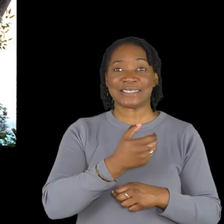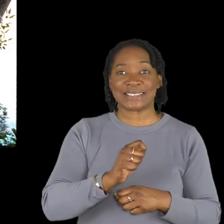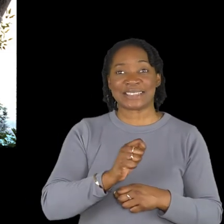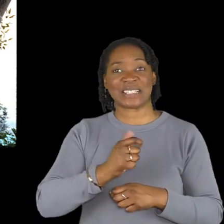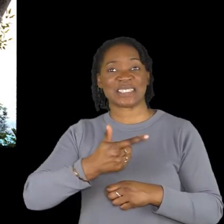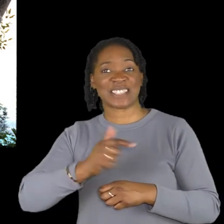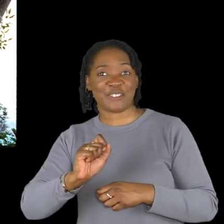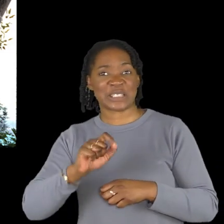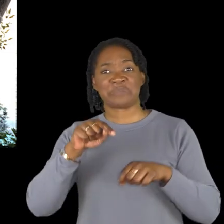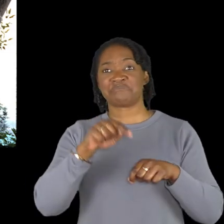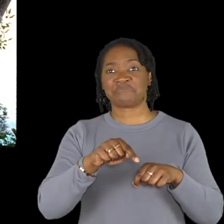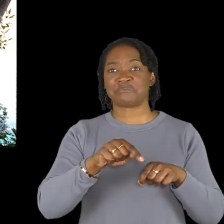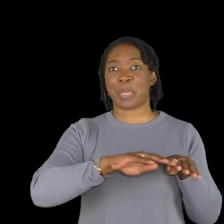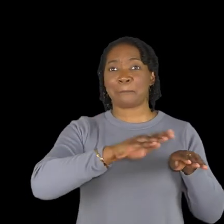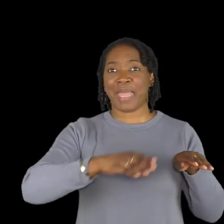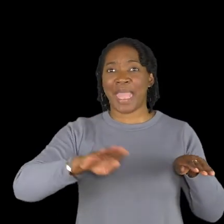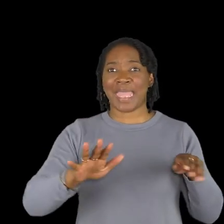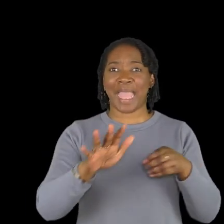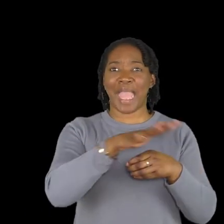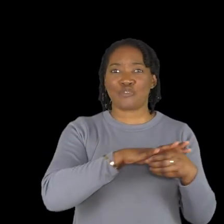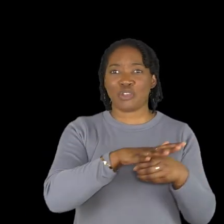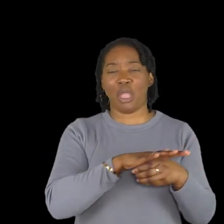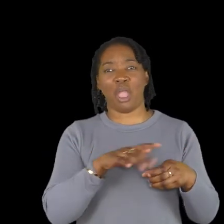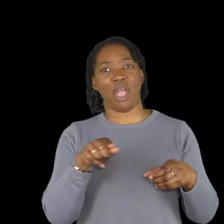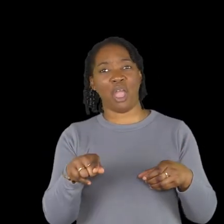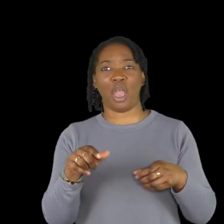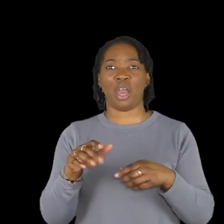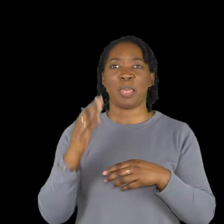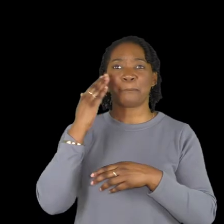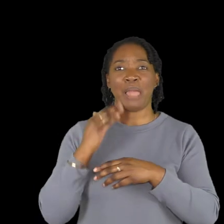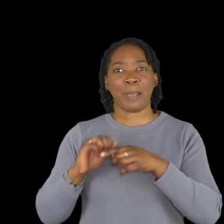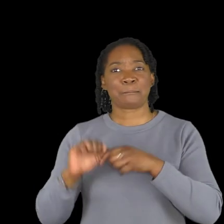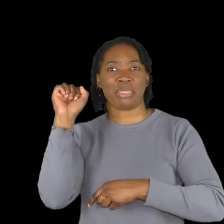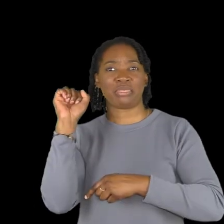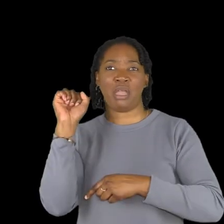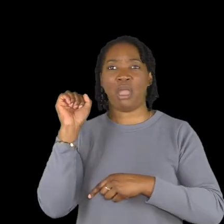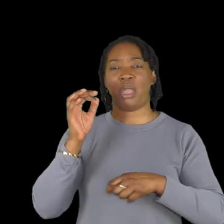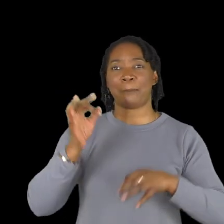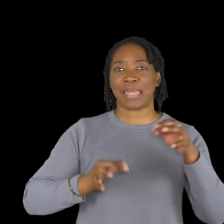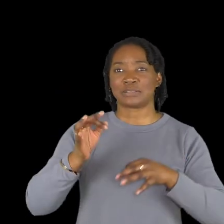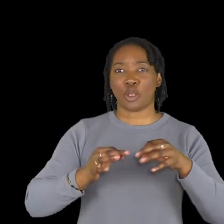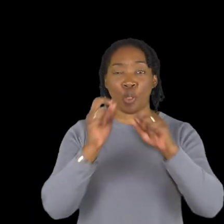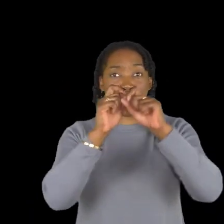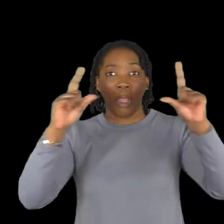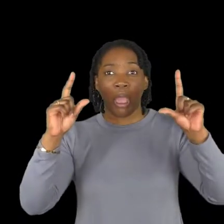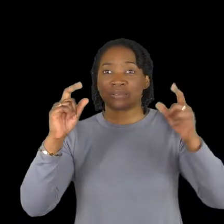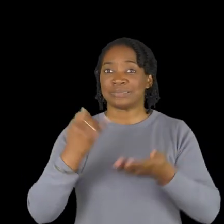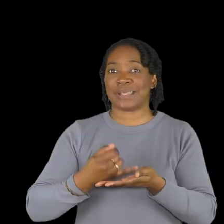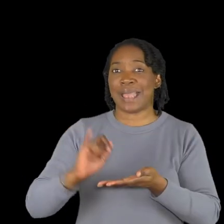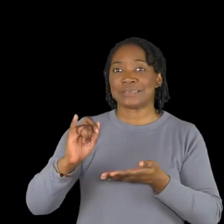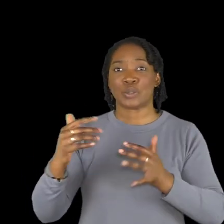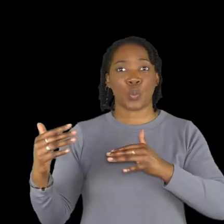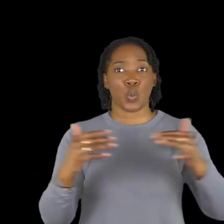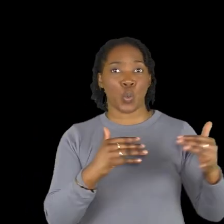70s in the Bay Area with the Black Panthers and political awareness, anti-war.